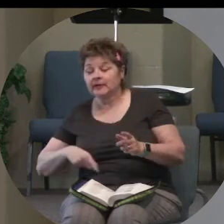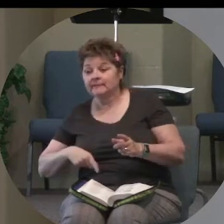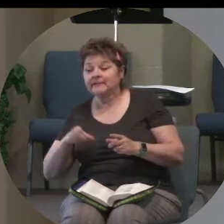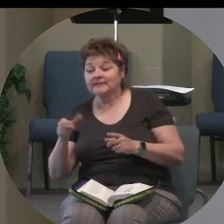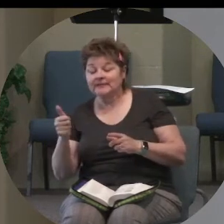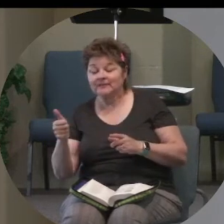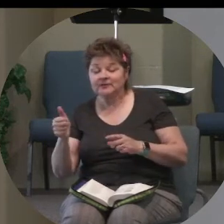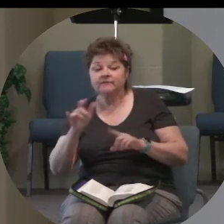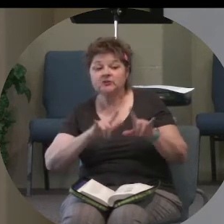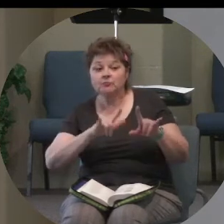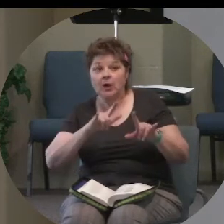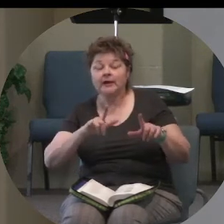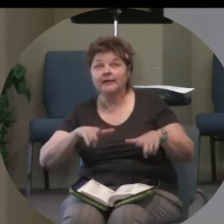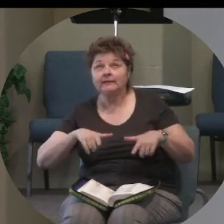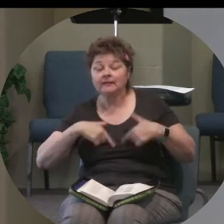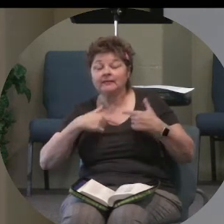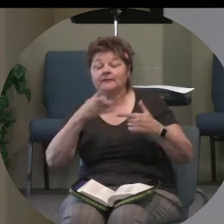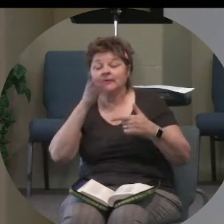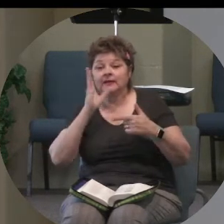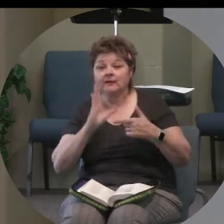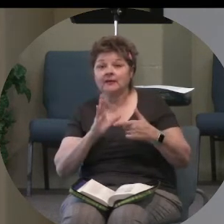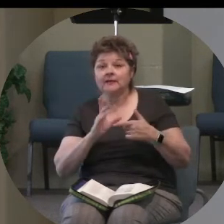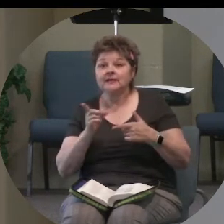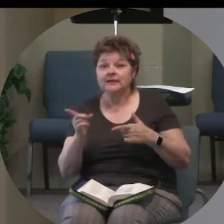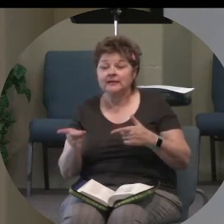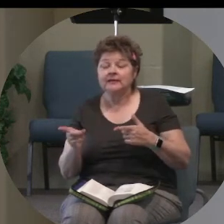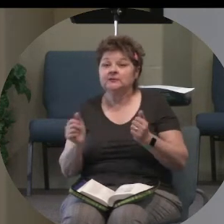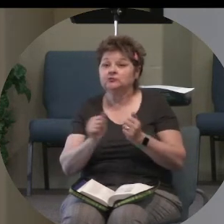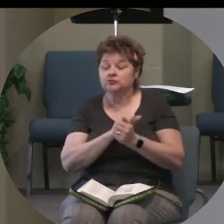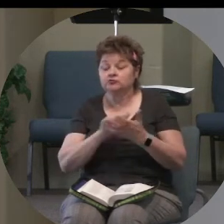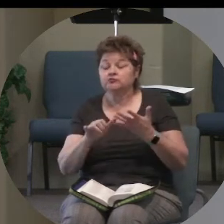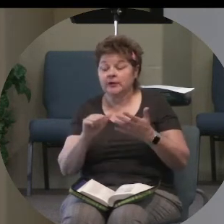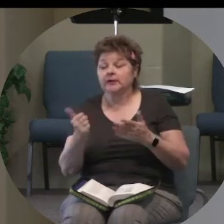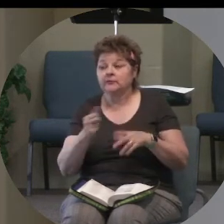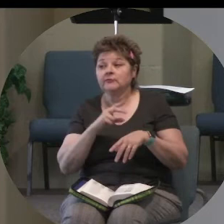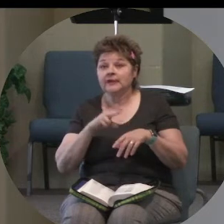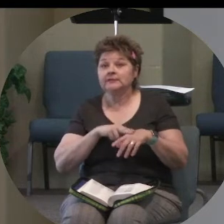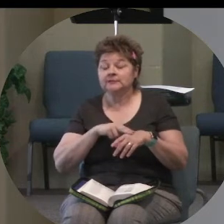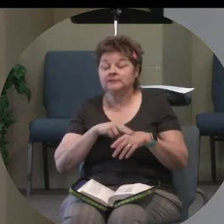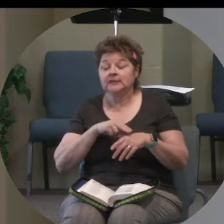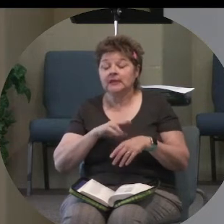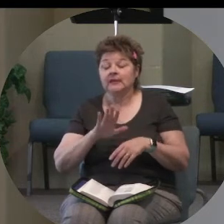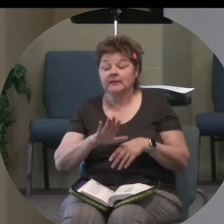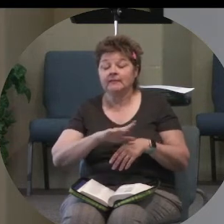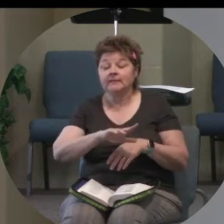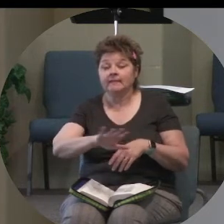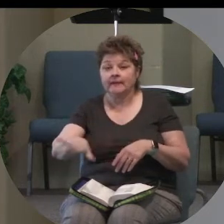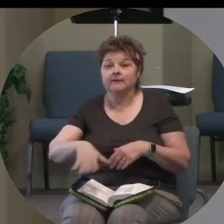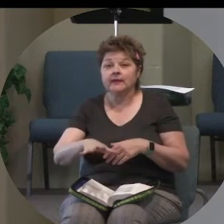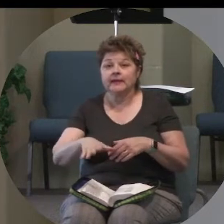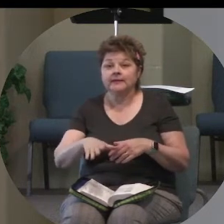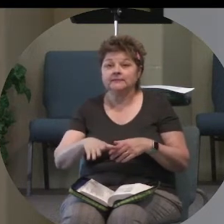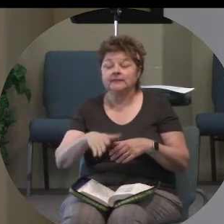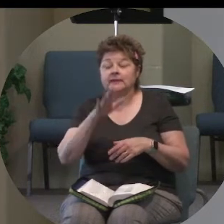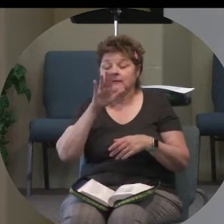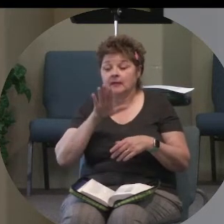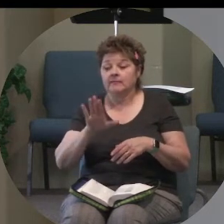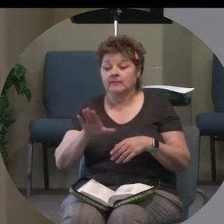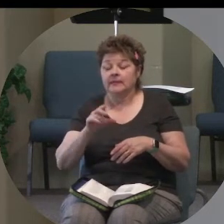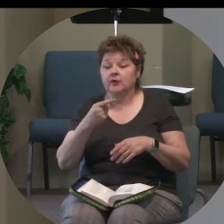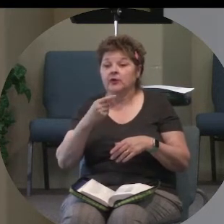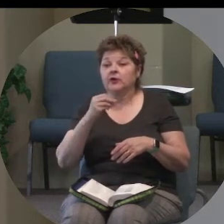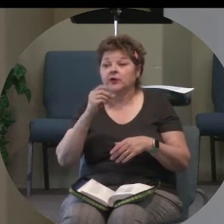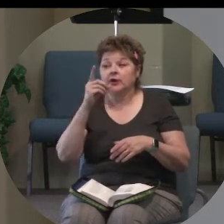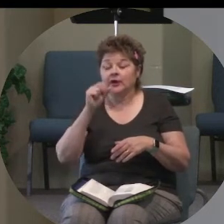God. Truly, O Lord, the king of Assyria has laid waste to nations and their lands and have cast their gods into the fire, for they are